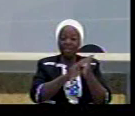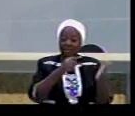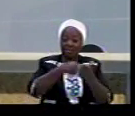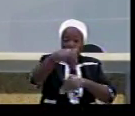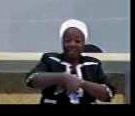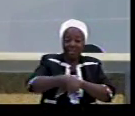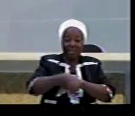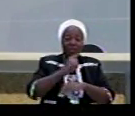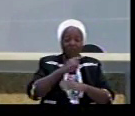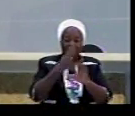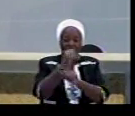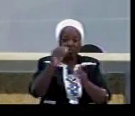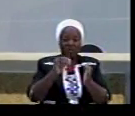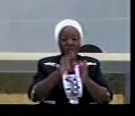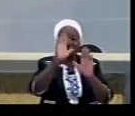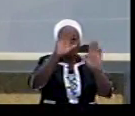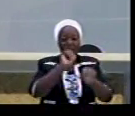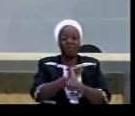miracle.